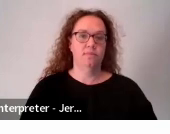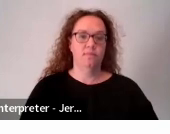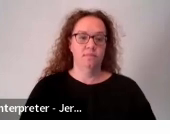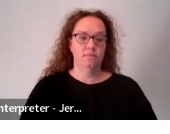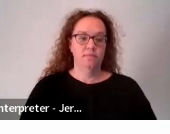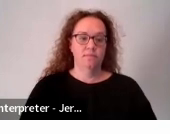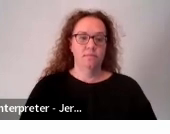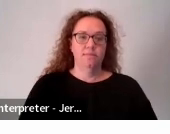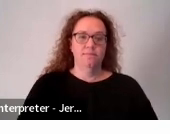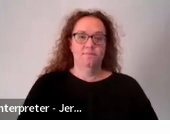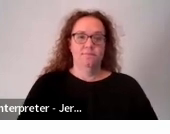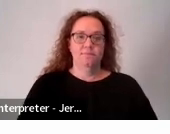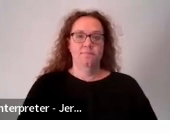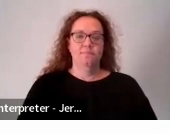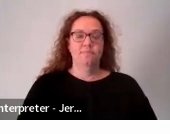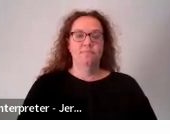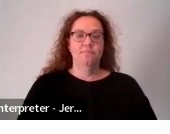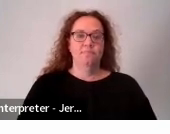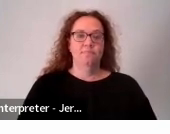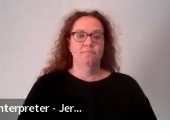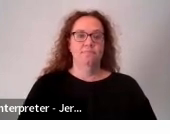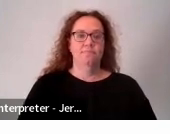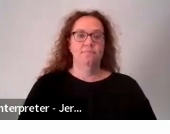Next slide.